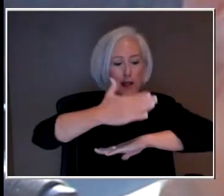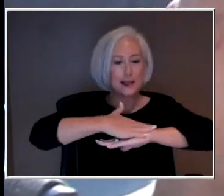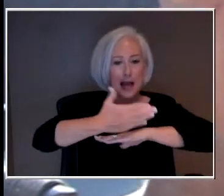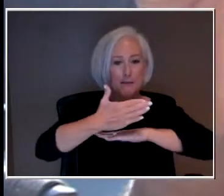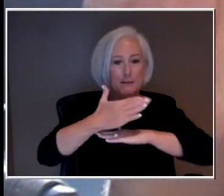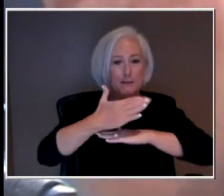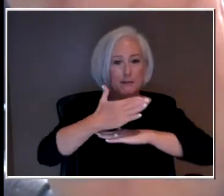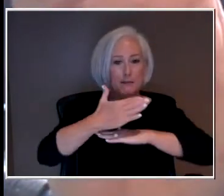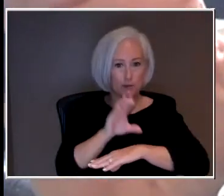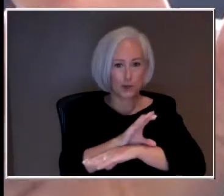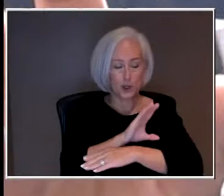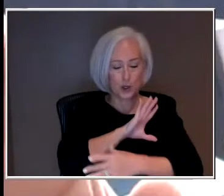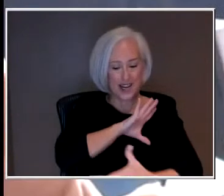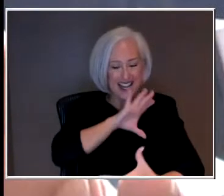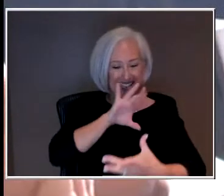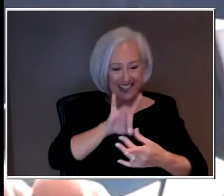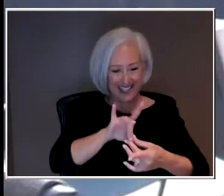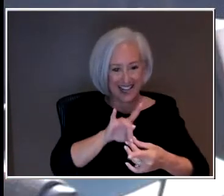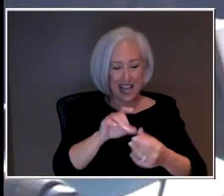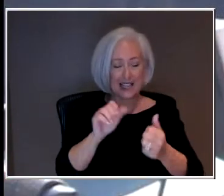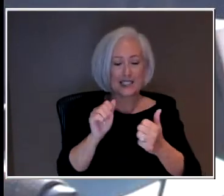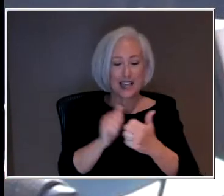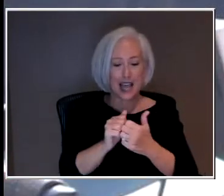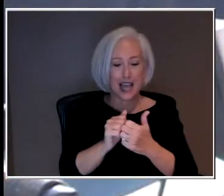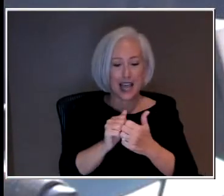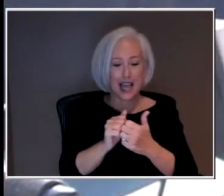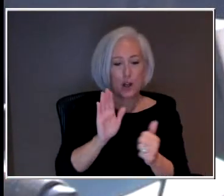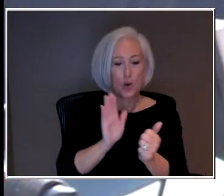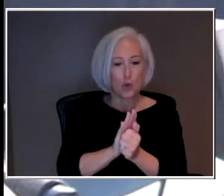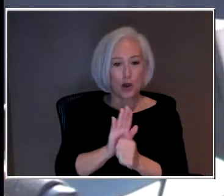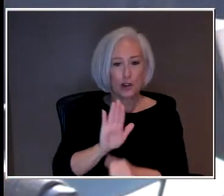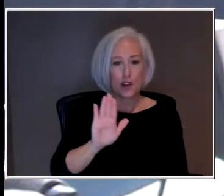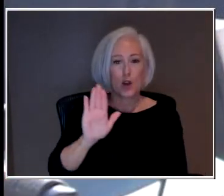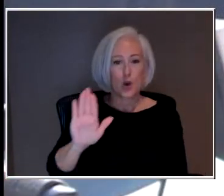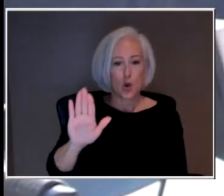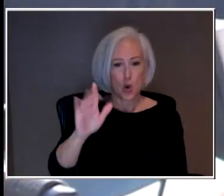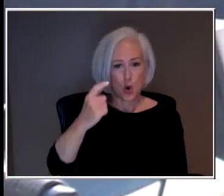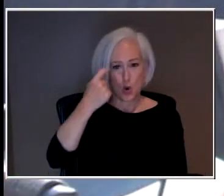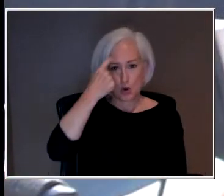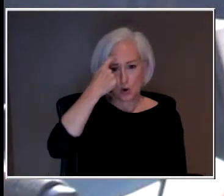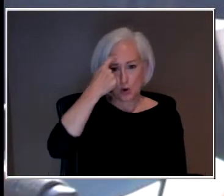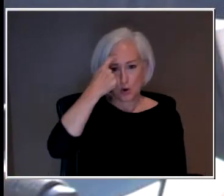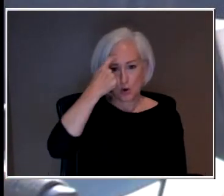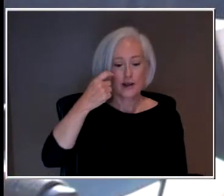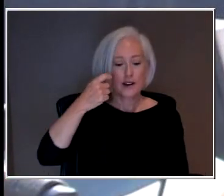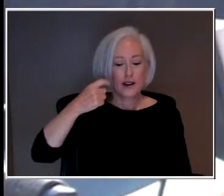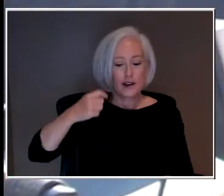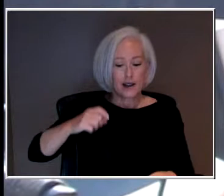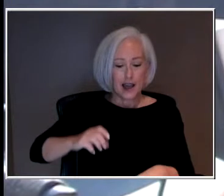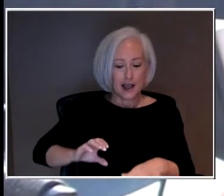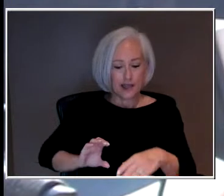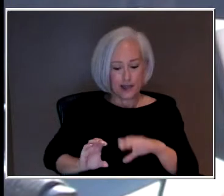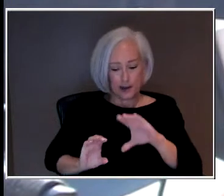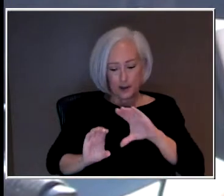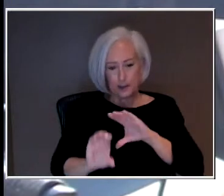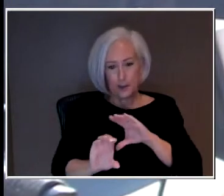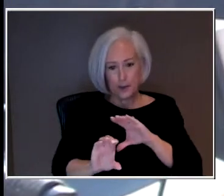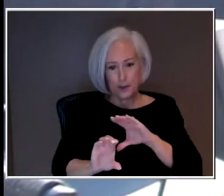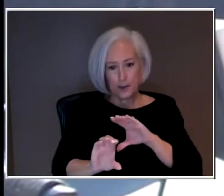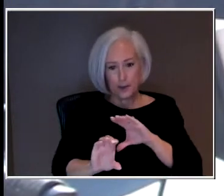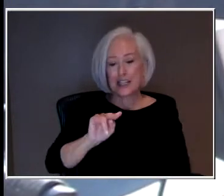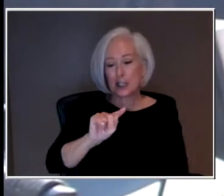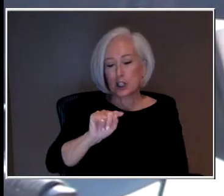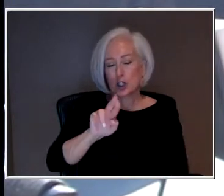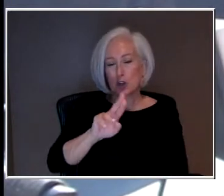connects and communicates with the brain that we had implanted in her body. Essentially, it was the battery. It's called the internal pulse